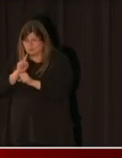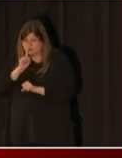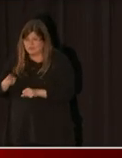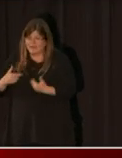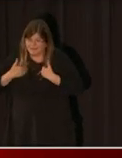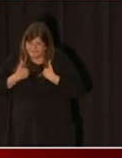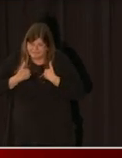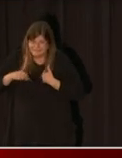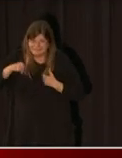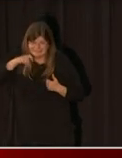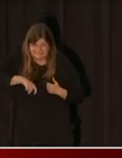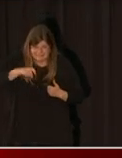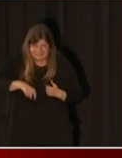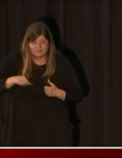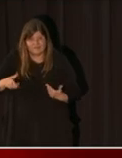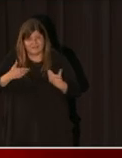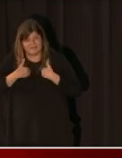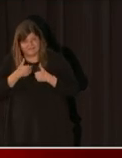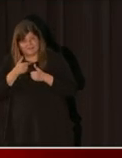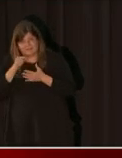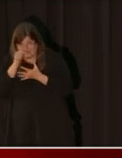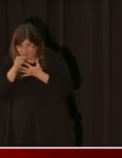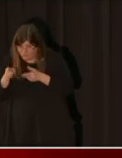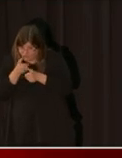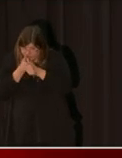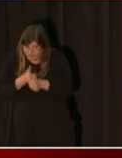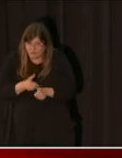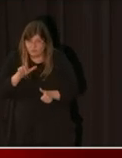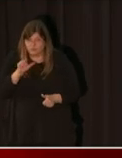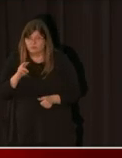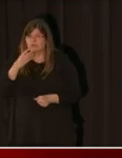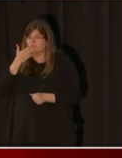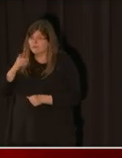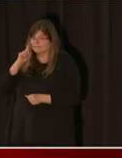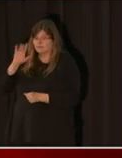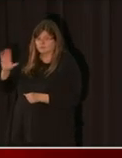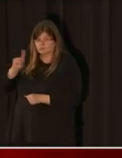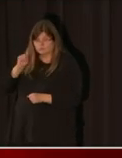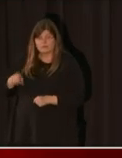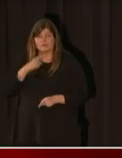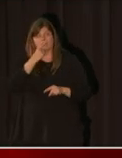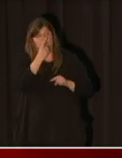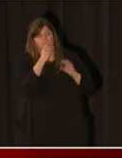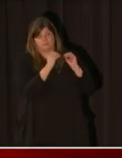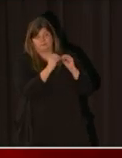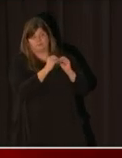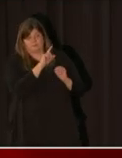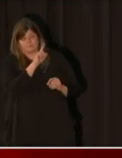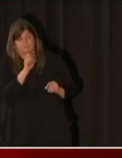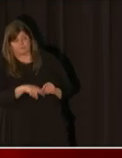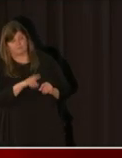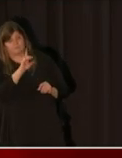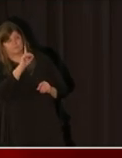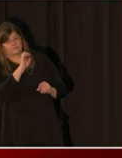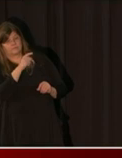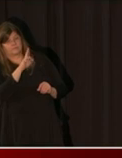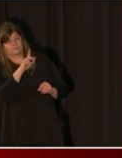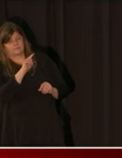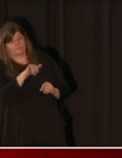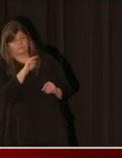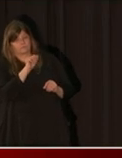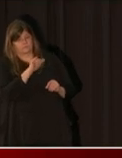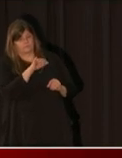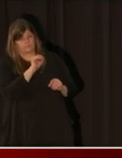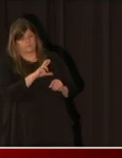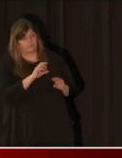law, and we will continue to do that. So thank you for your question. And we'll have to. If the mayor turned into staff would respond to me and take my calls, I